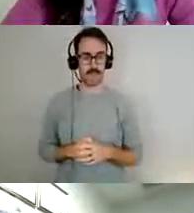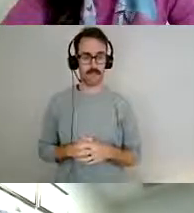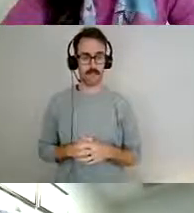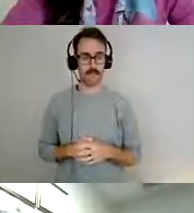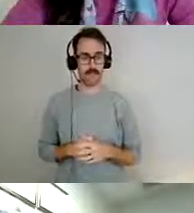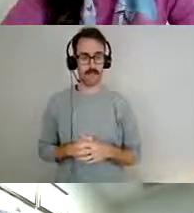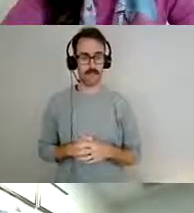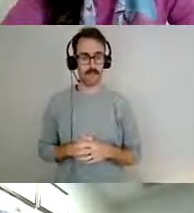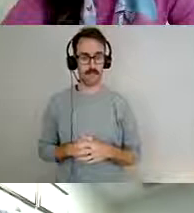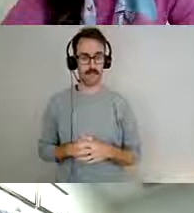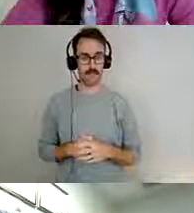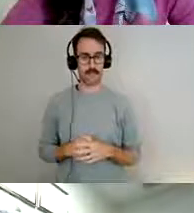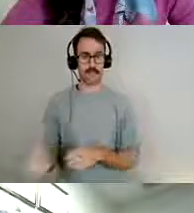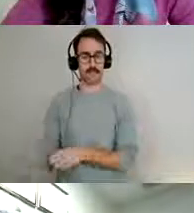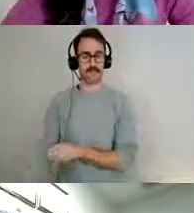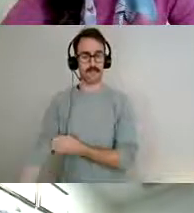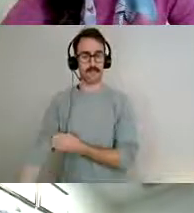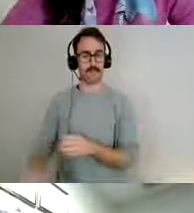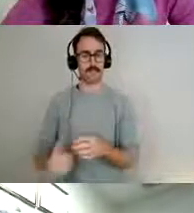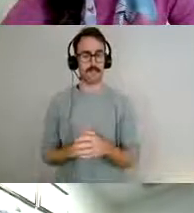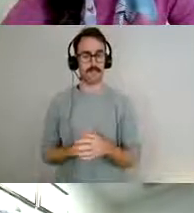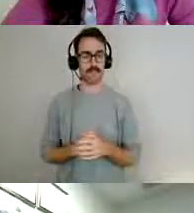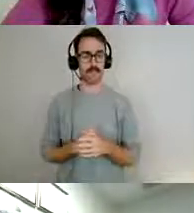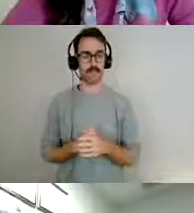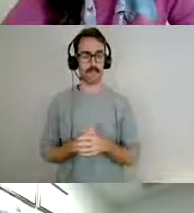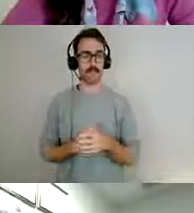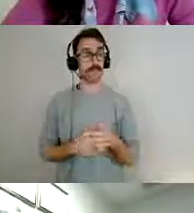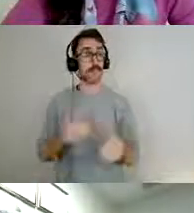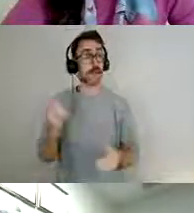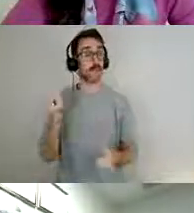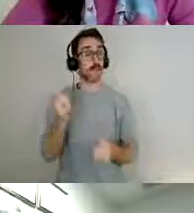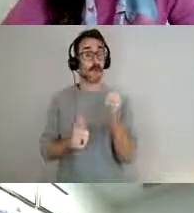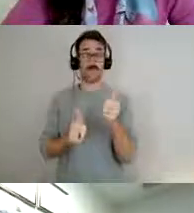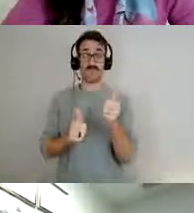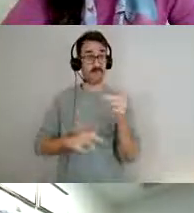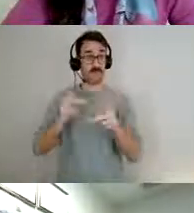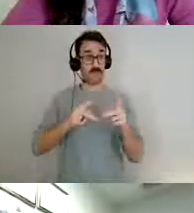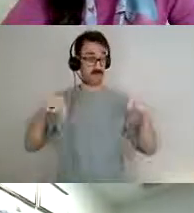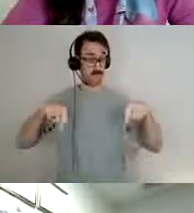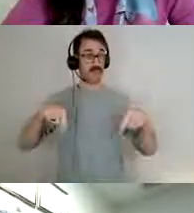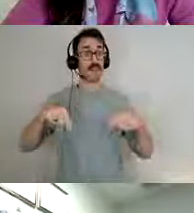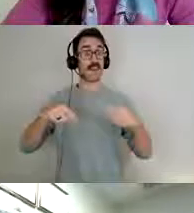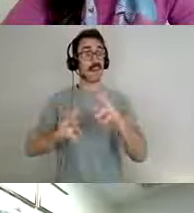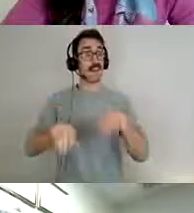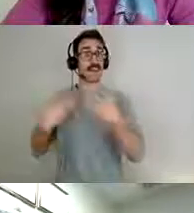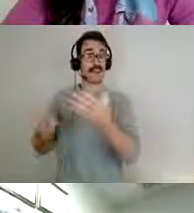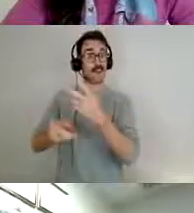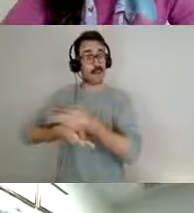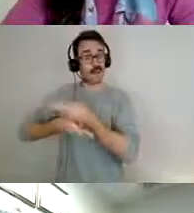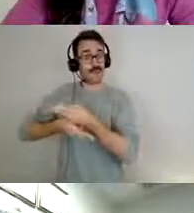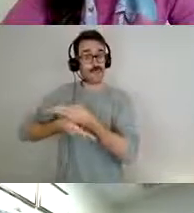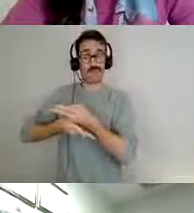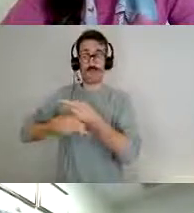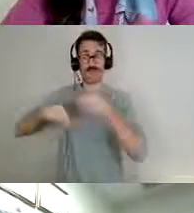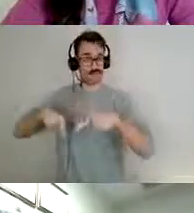So you can see that the majority are service or care providers in the community, with 60% at the top. We've